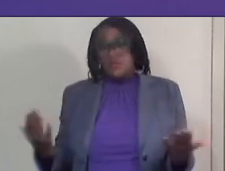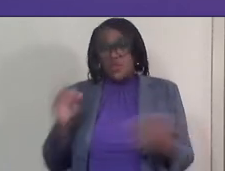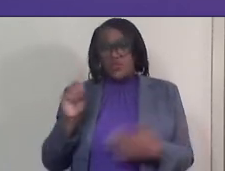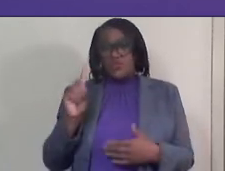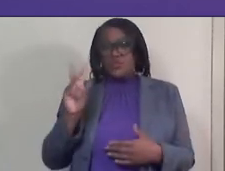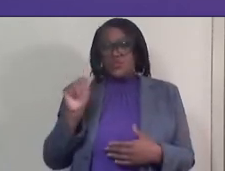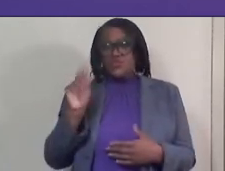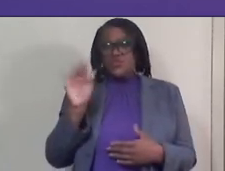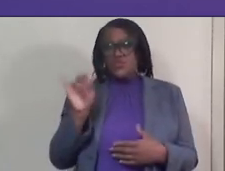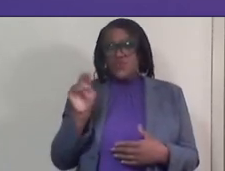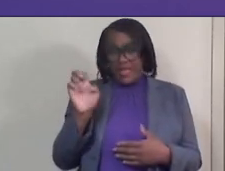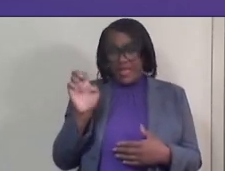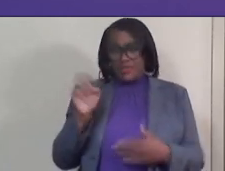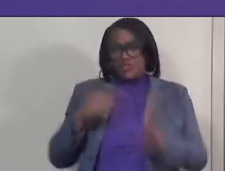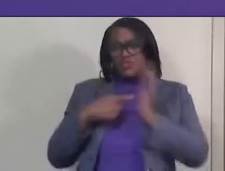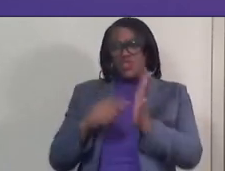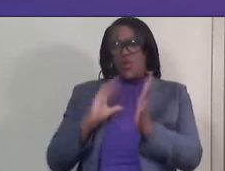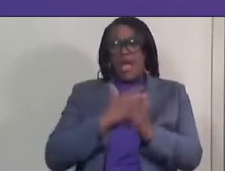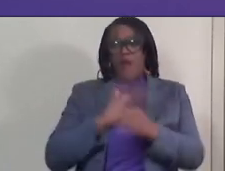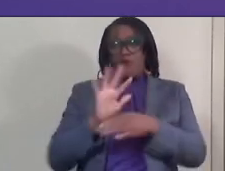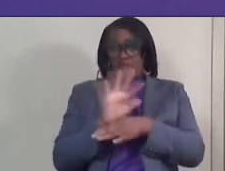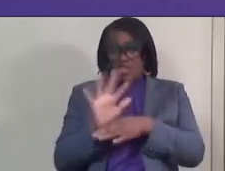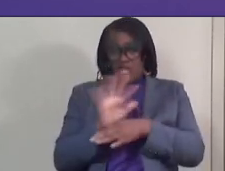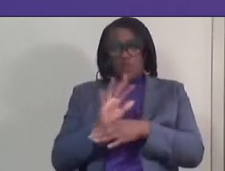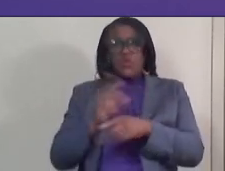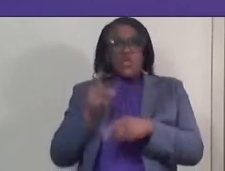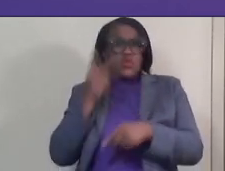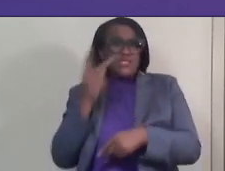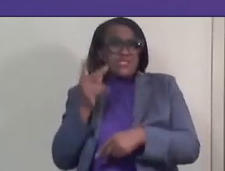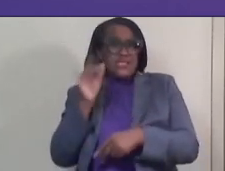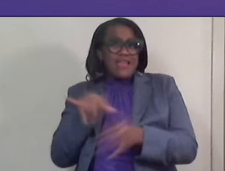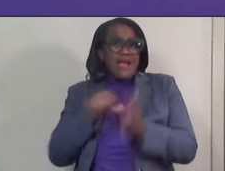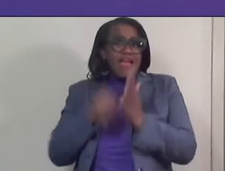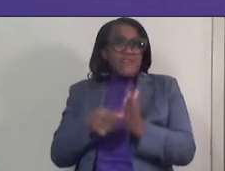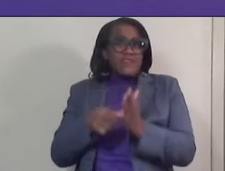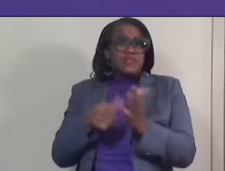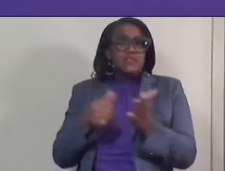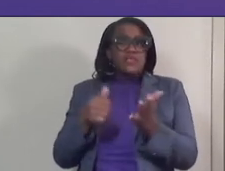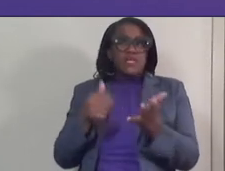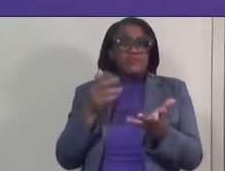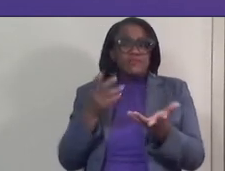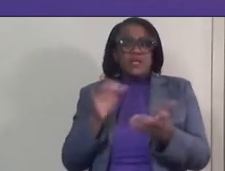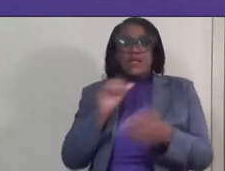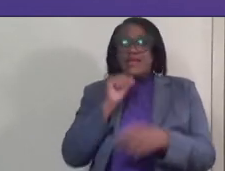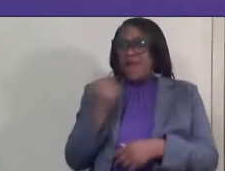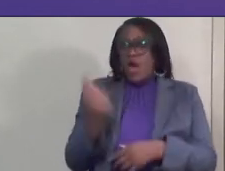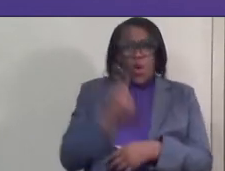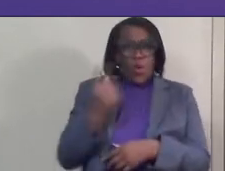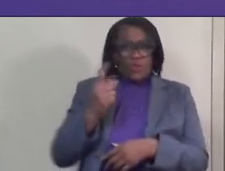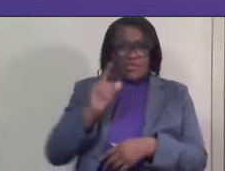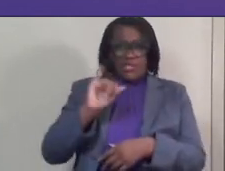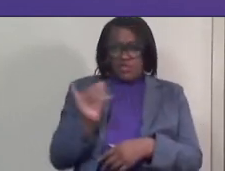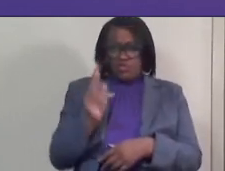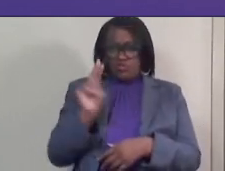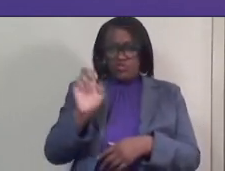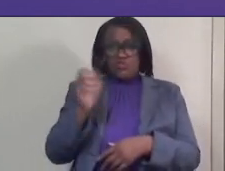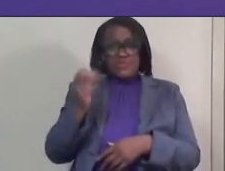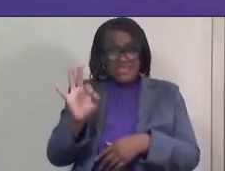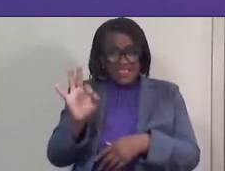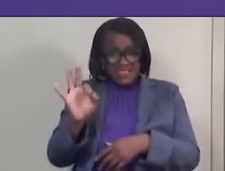video? And it looks at the emphasis, I would say, would be not just the Juneteenth and not